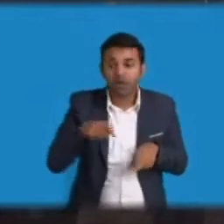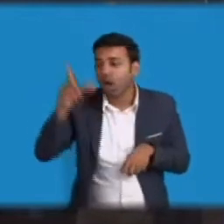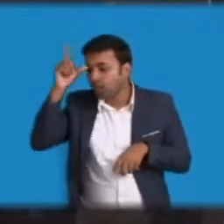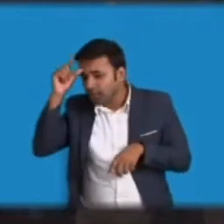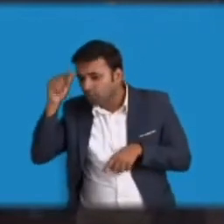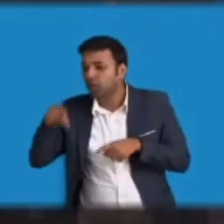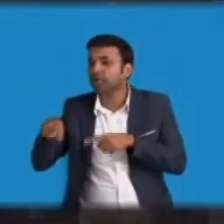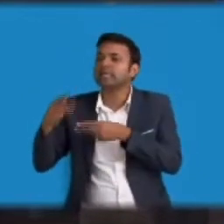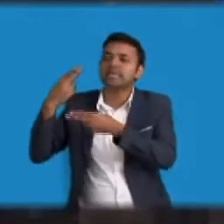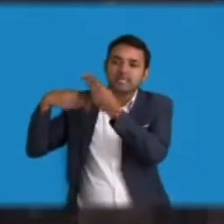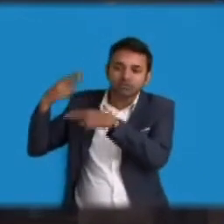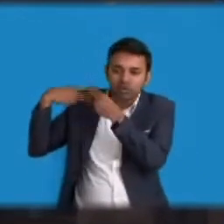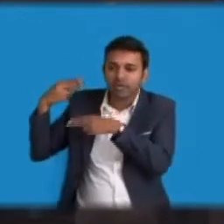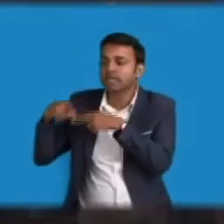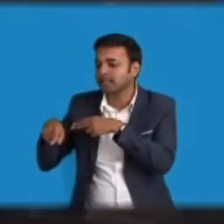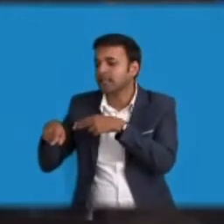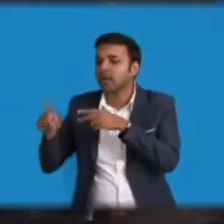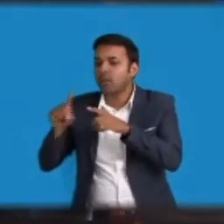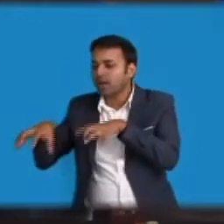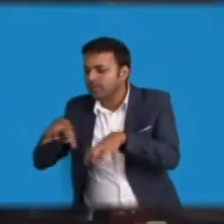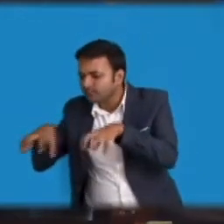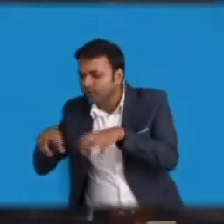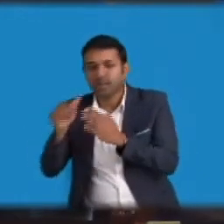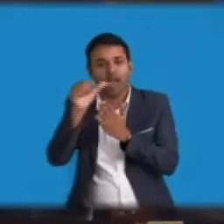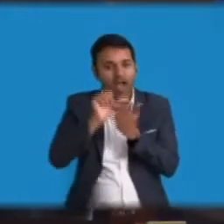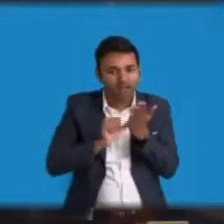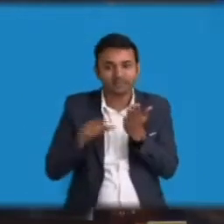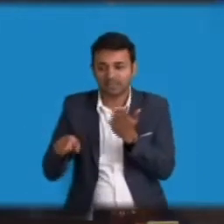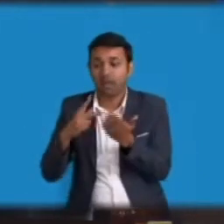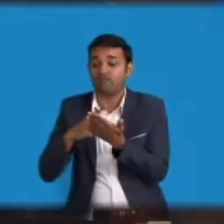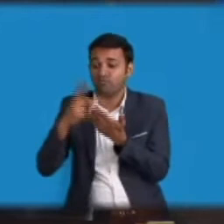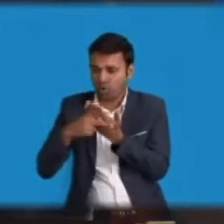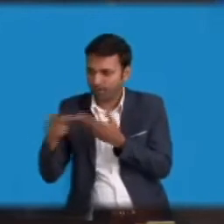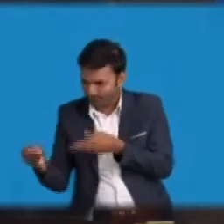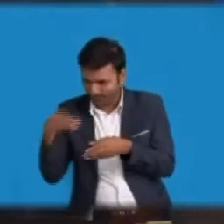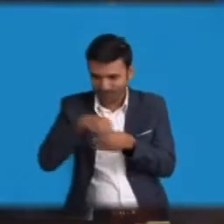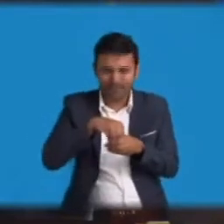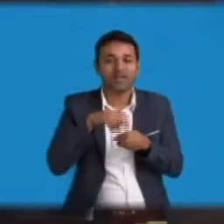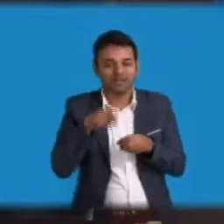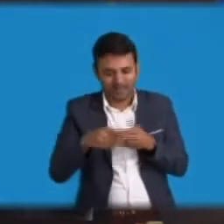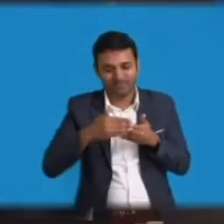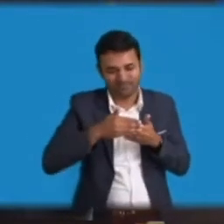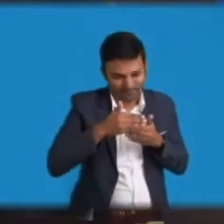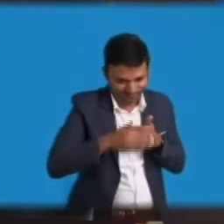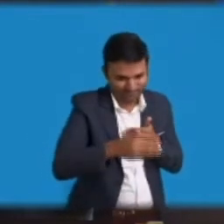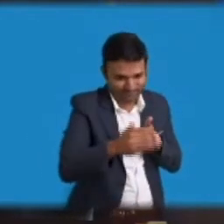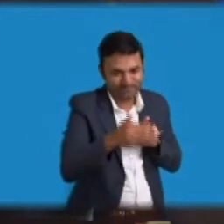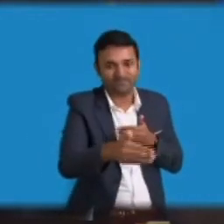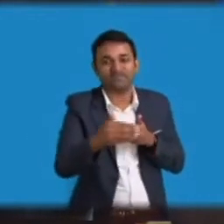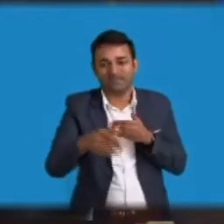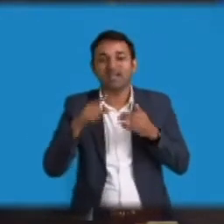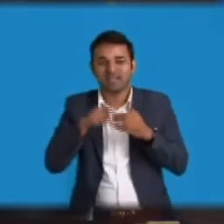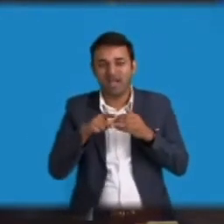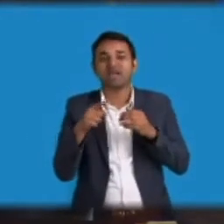culture, performance, and arts as part of an ongoing program among local councils. Madam Speaker,